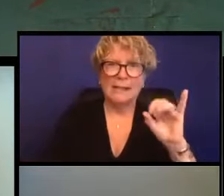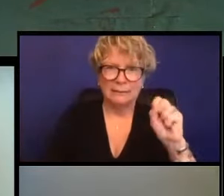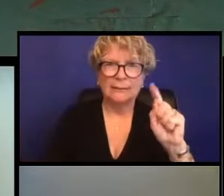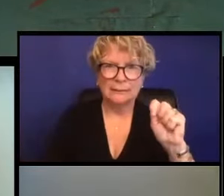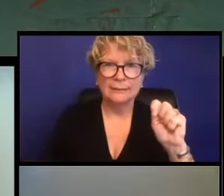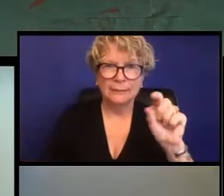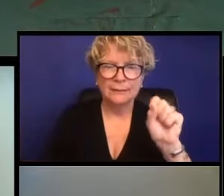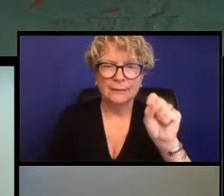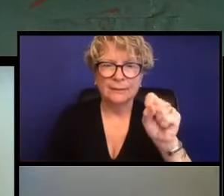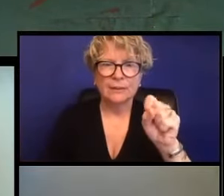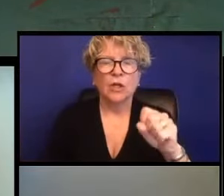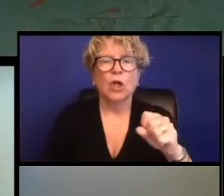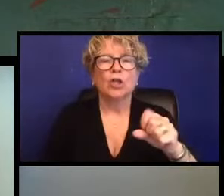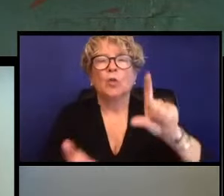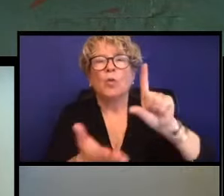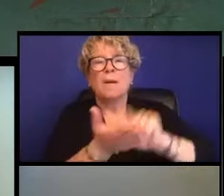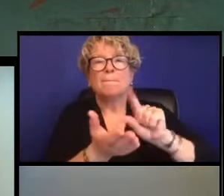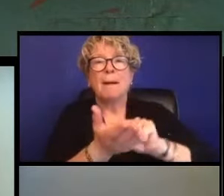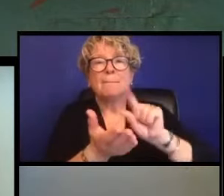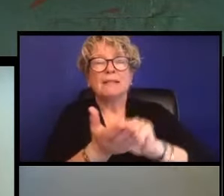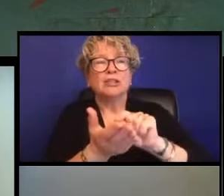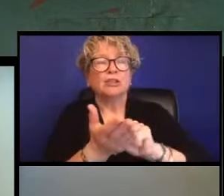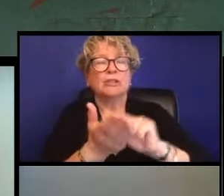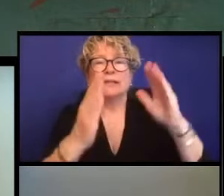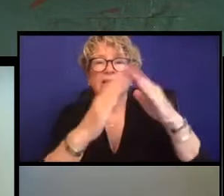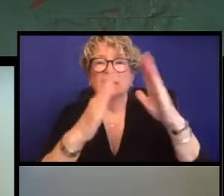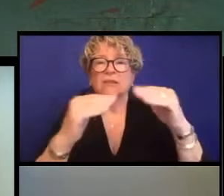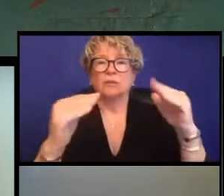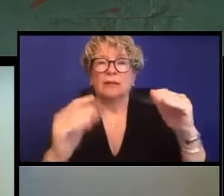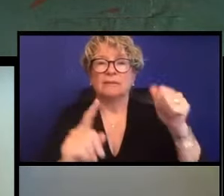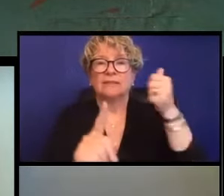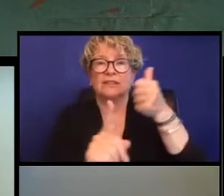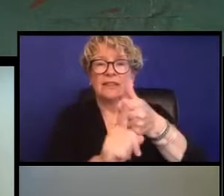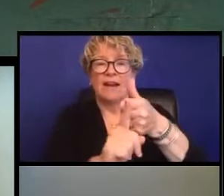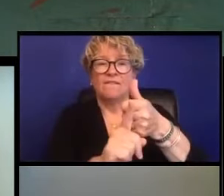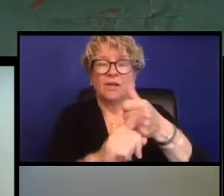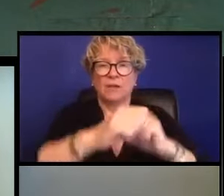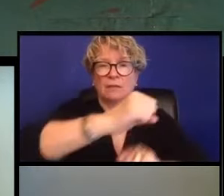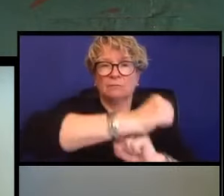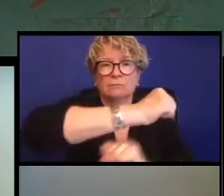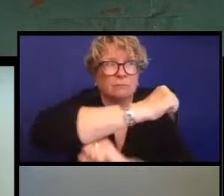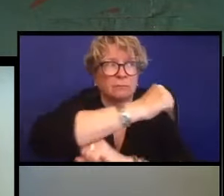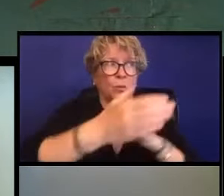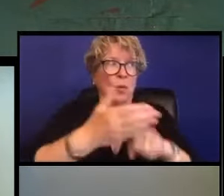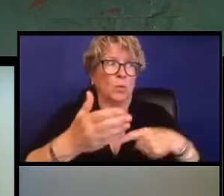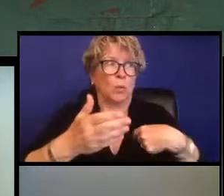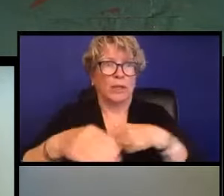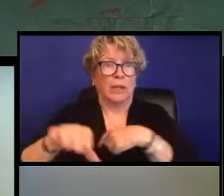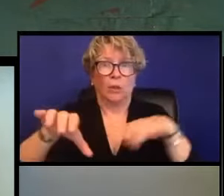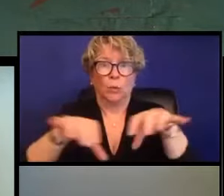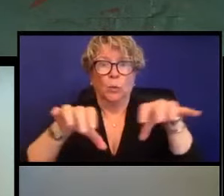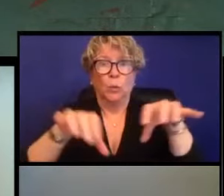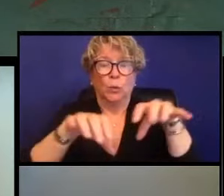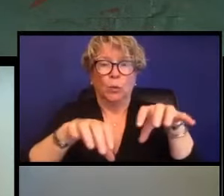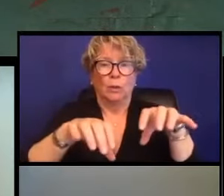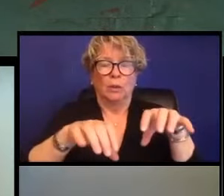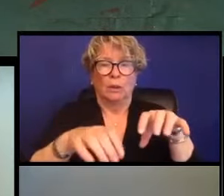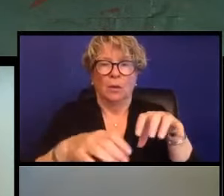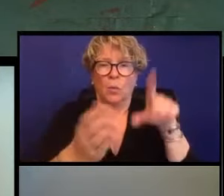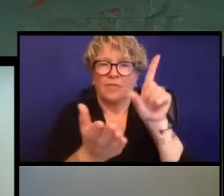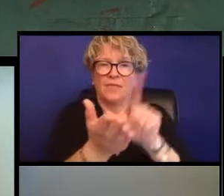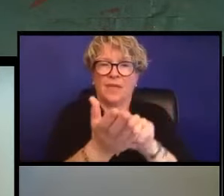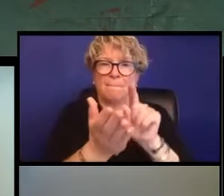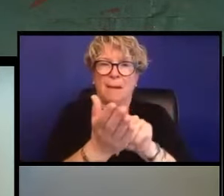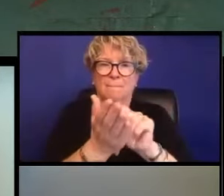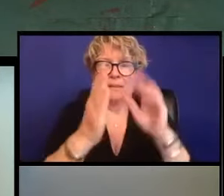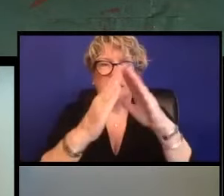structure, which undergirds all of what we do, still being in the